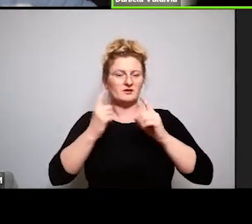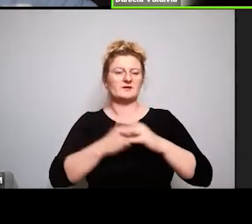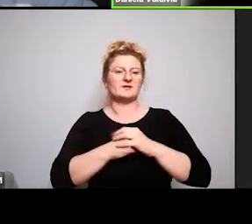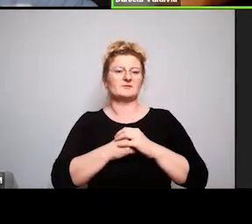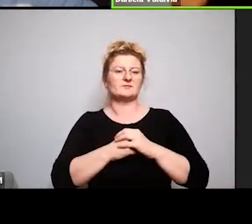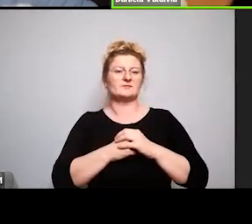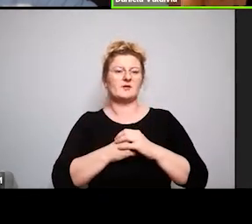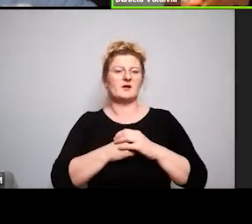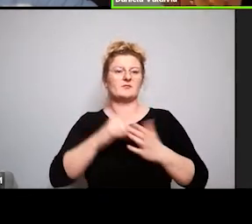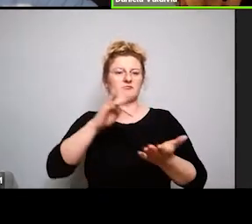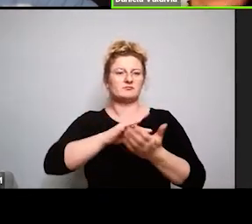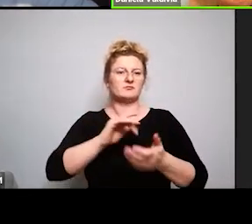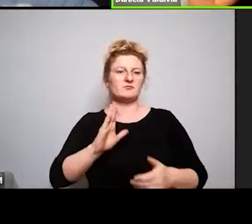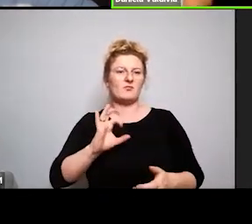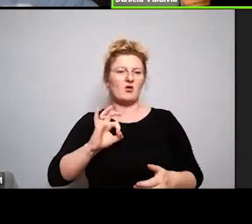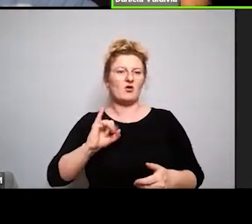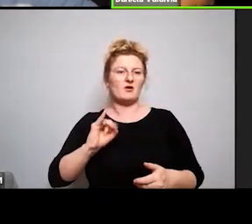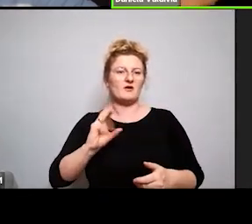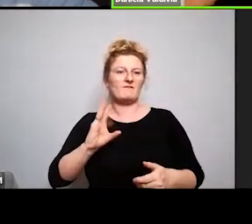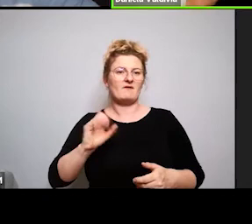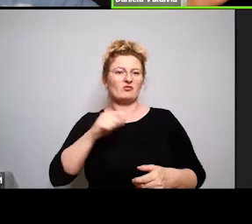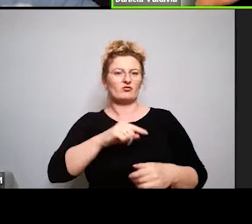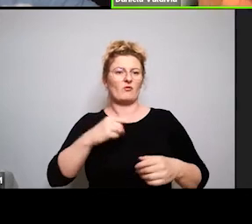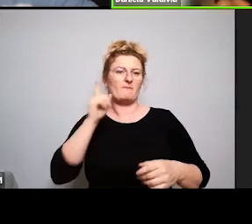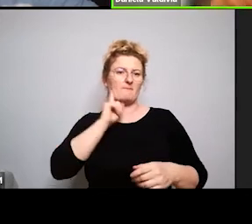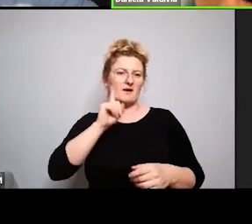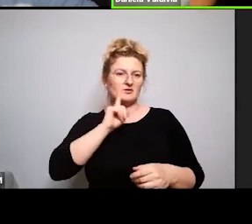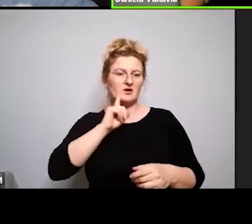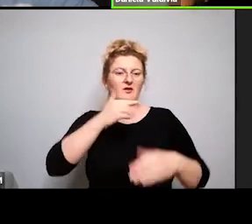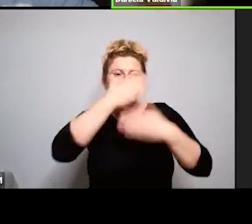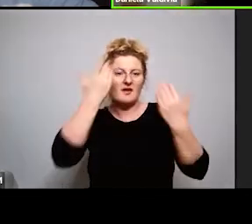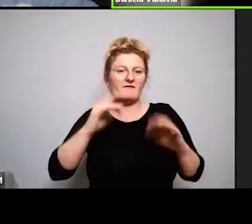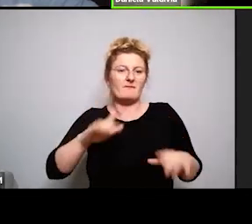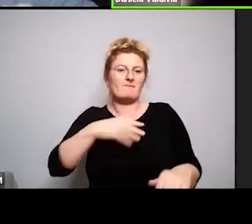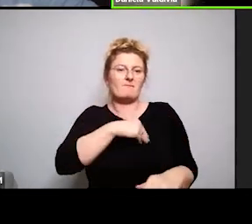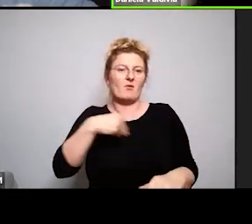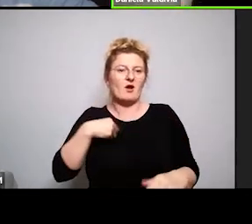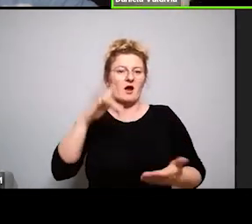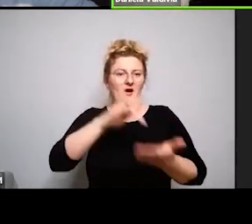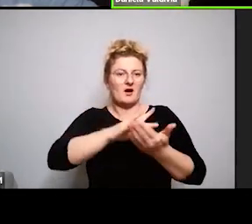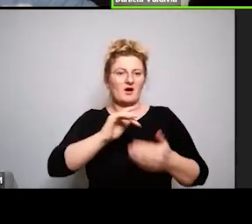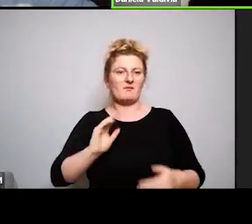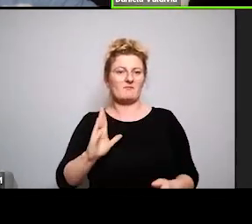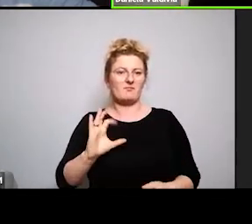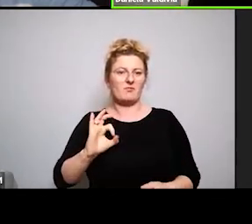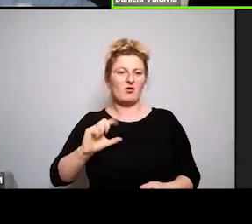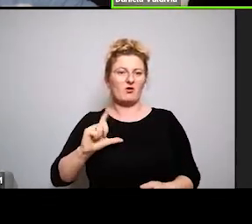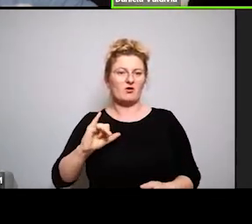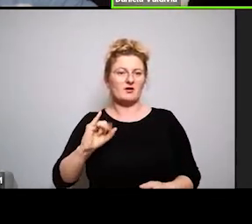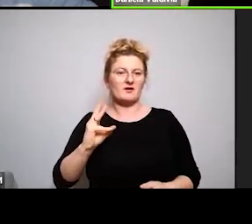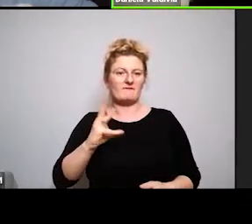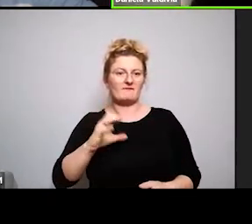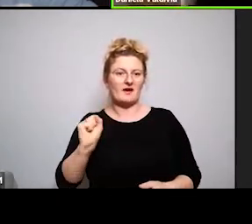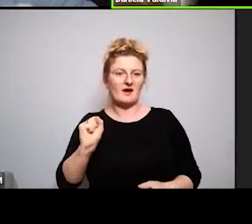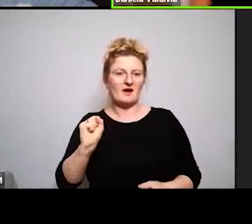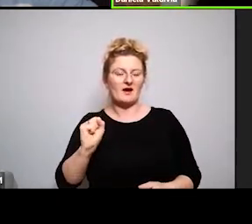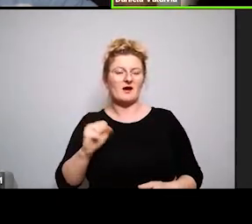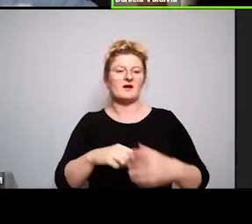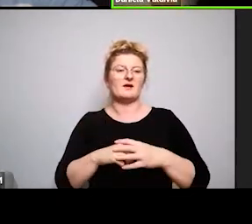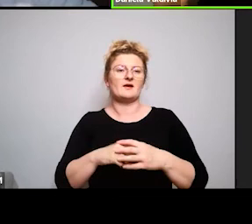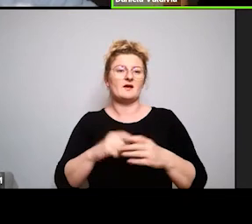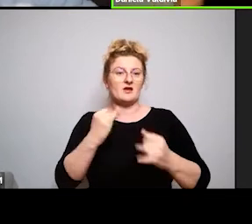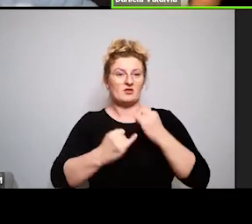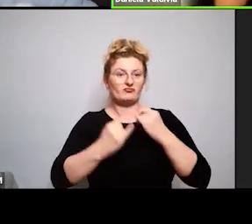because in Bolivia, I don't know the case in Poland, but in Bolivia, it leaves you some time for your family when you are a teacher. Like